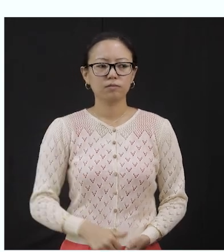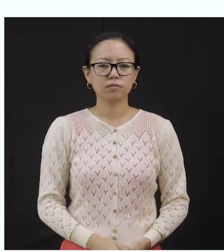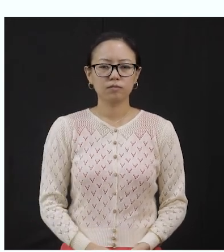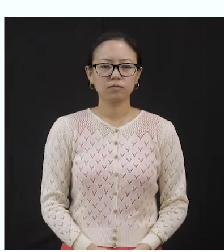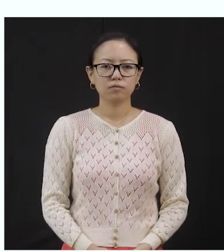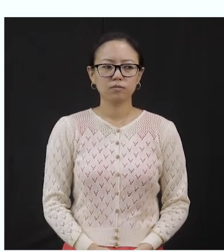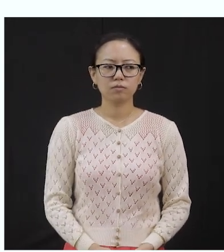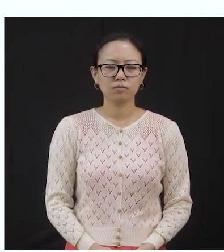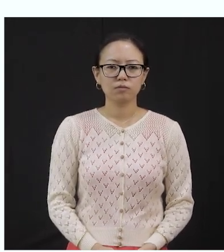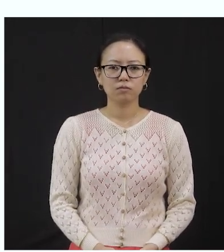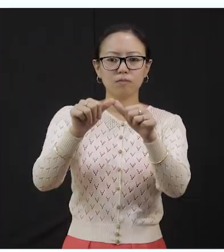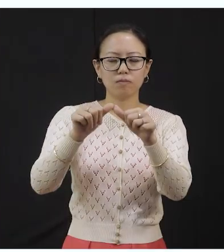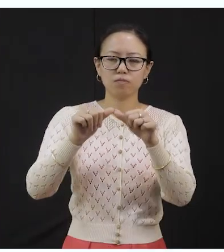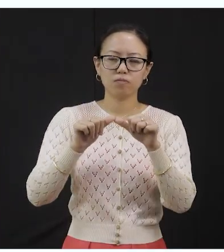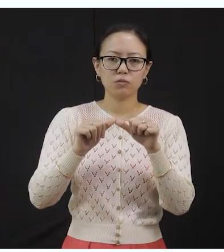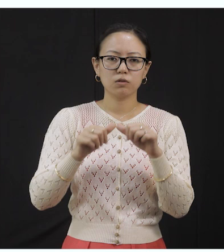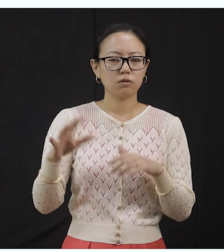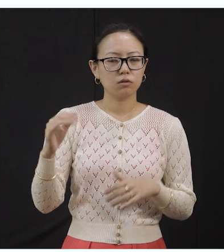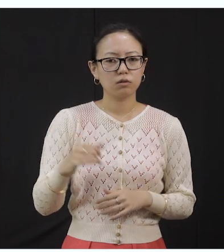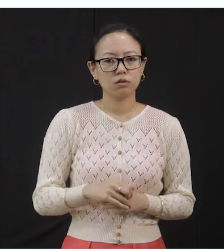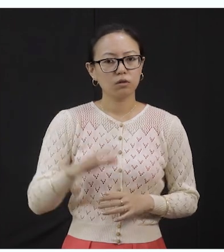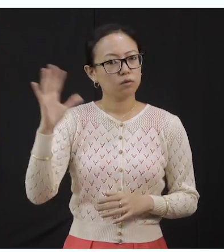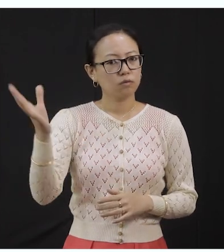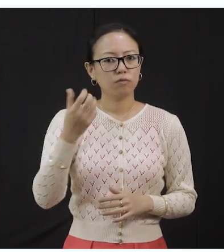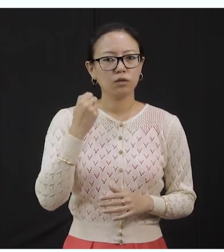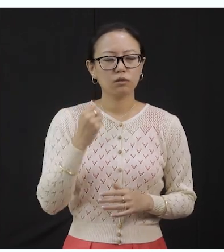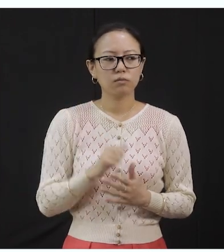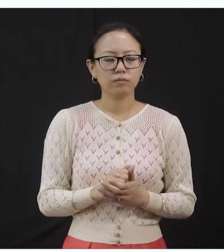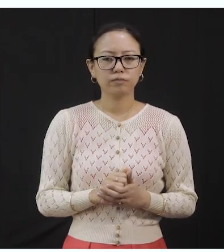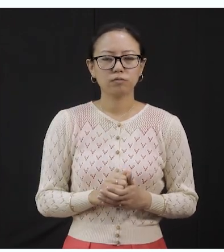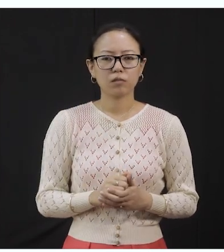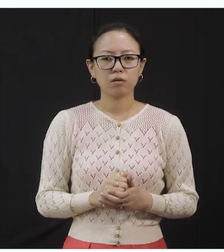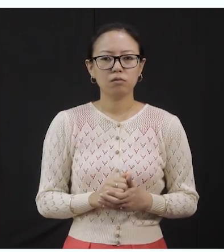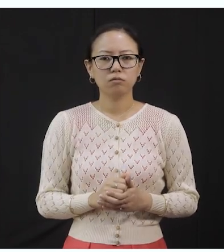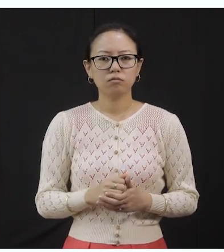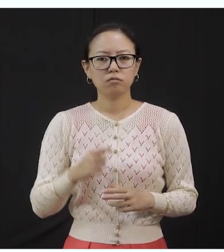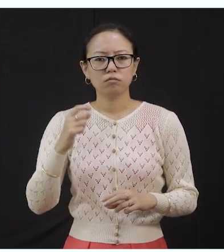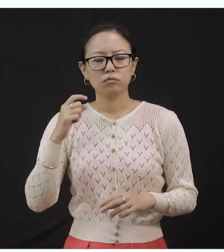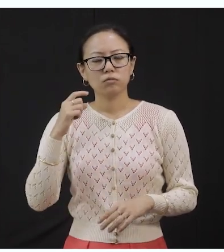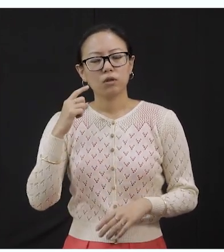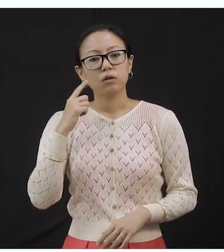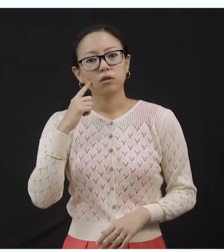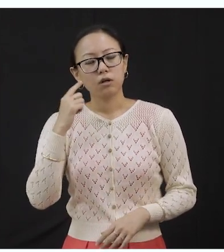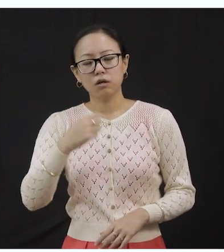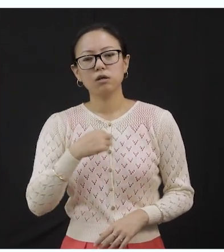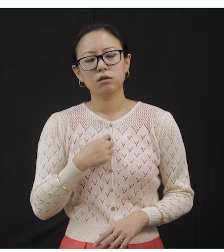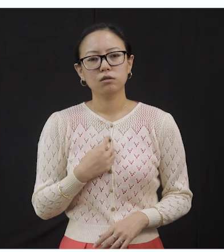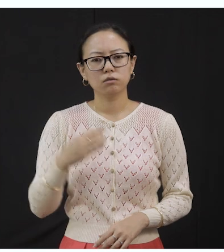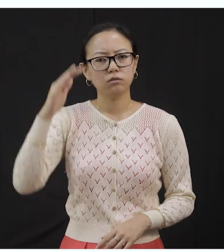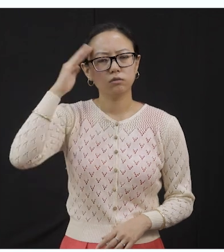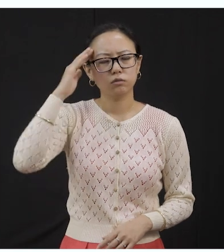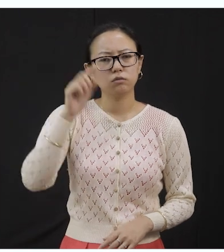3. Yes, it's very good. I think you got an idea about subtraction. It's a very simple